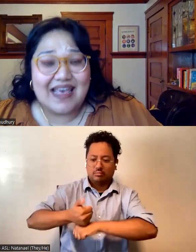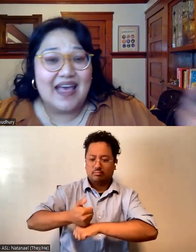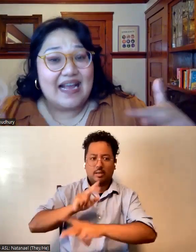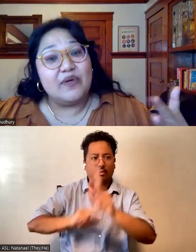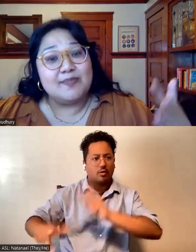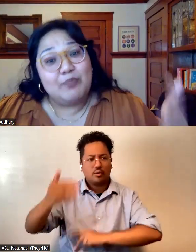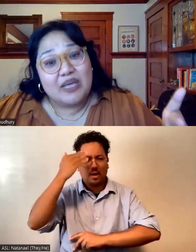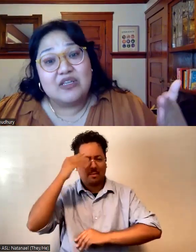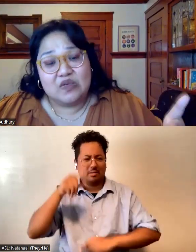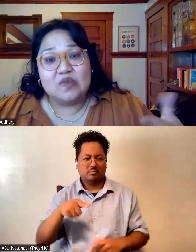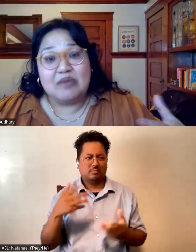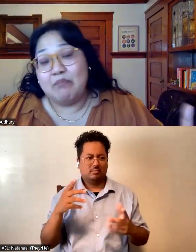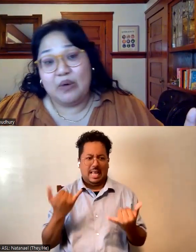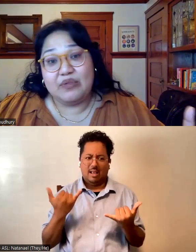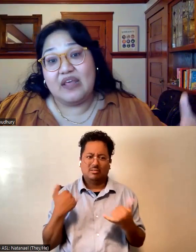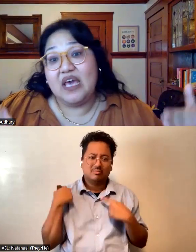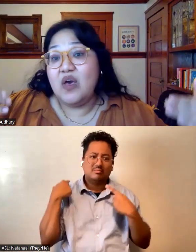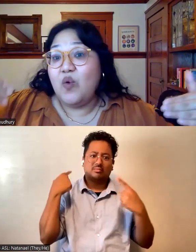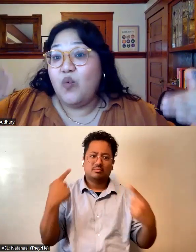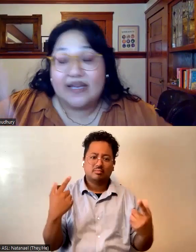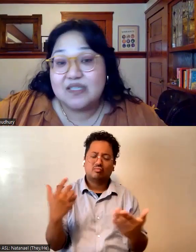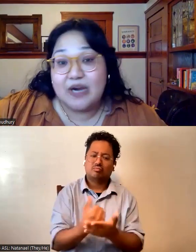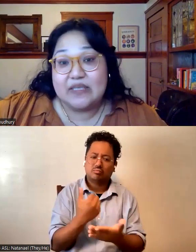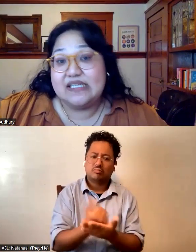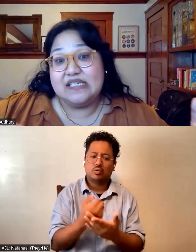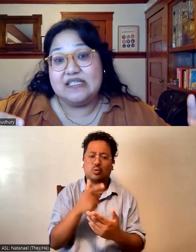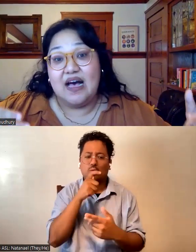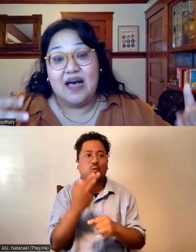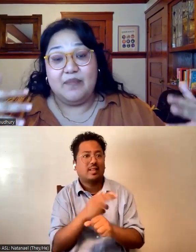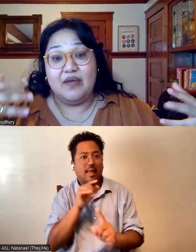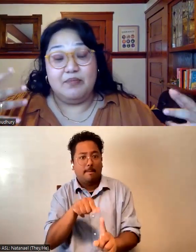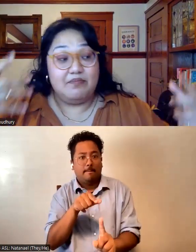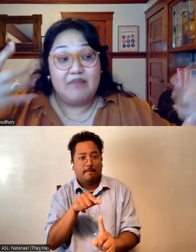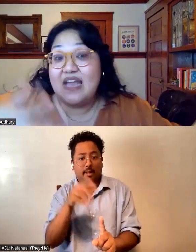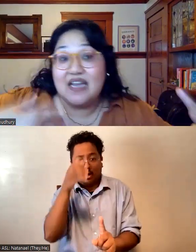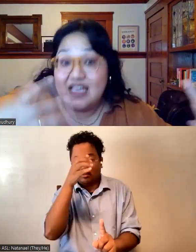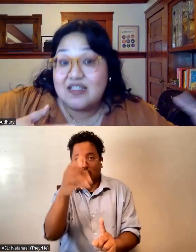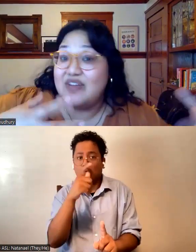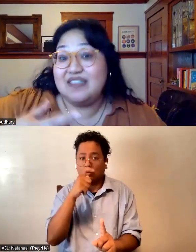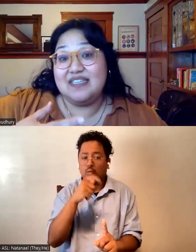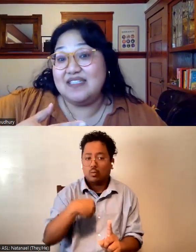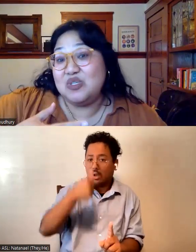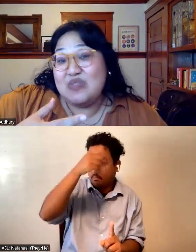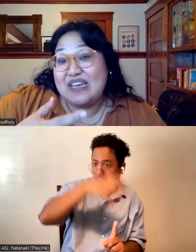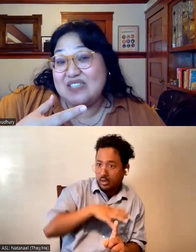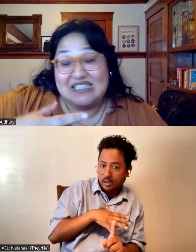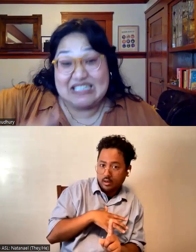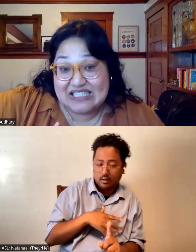consciousness and how it's been used by both like white supremacist men in the United States